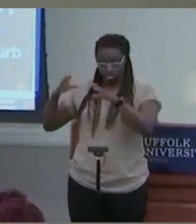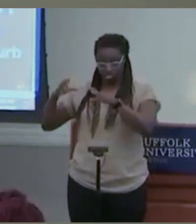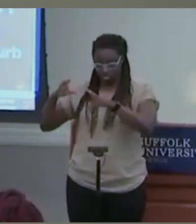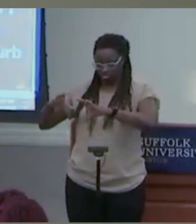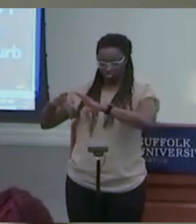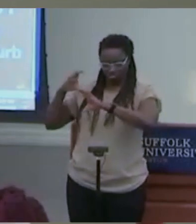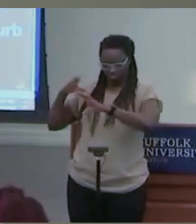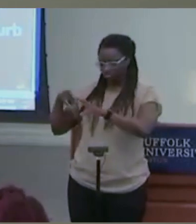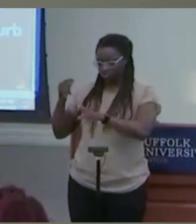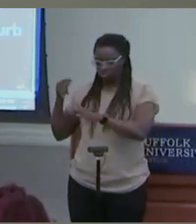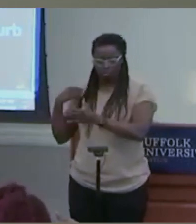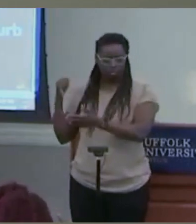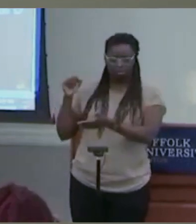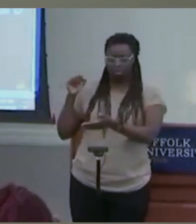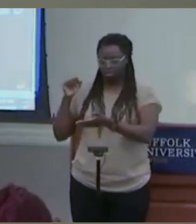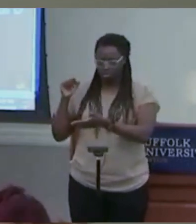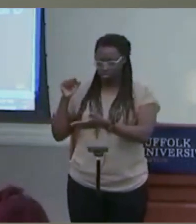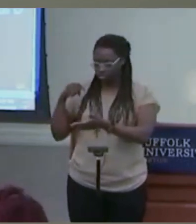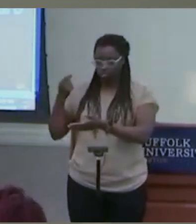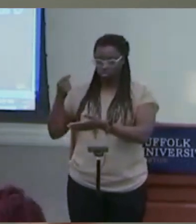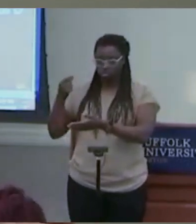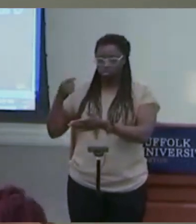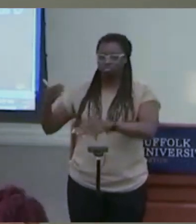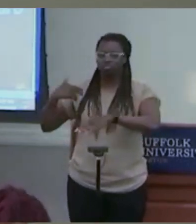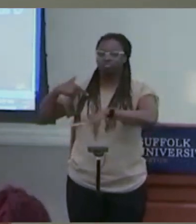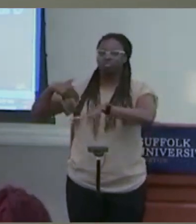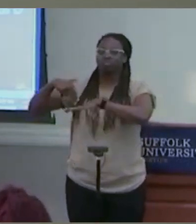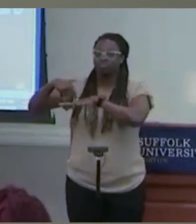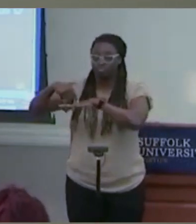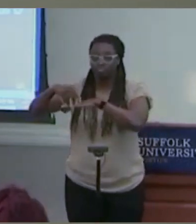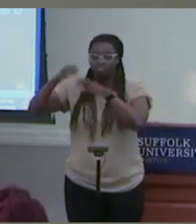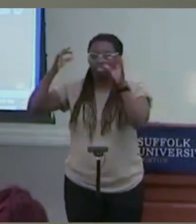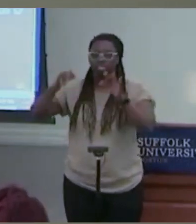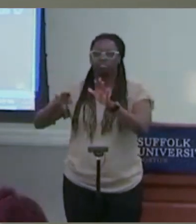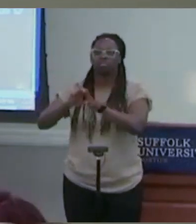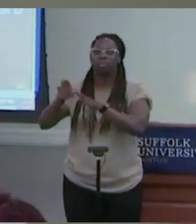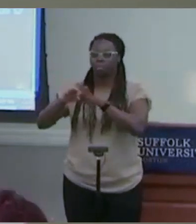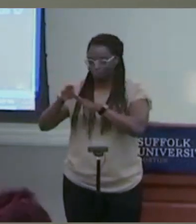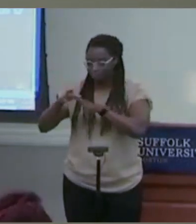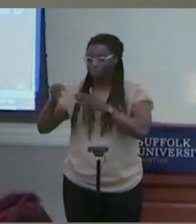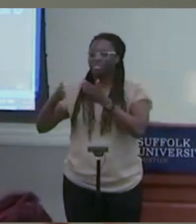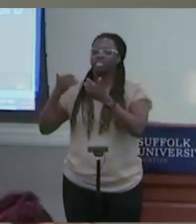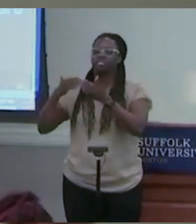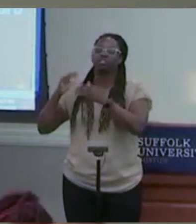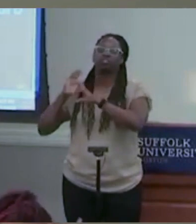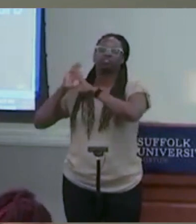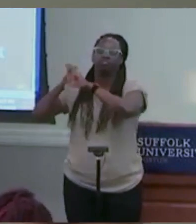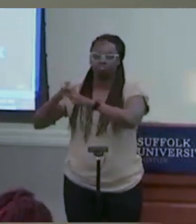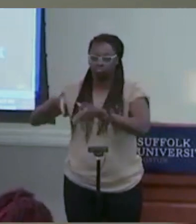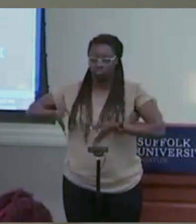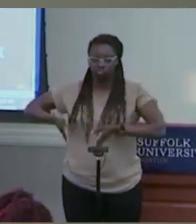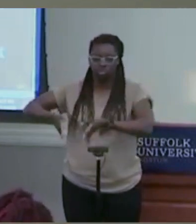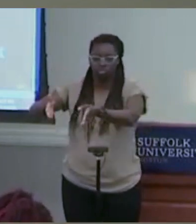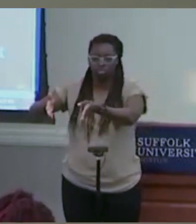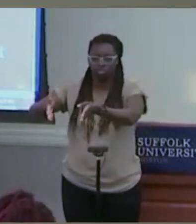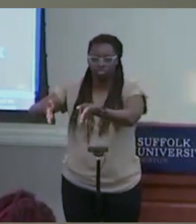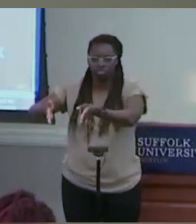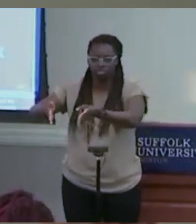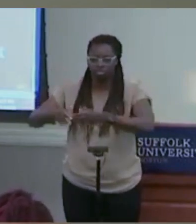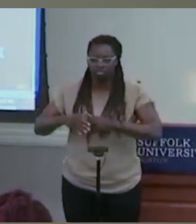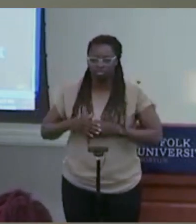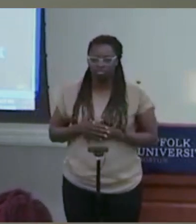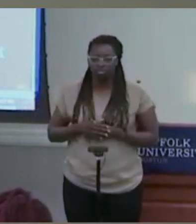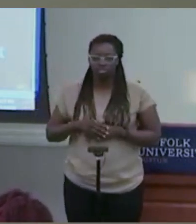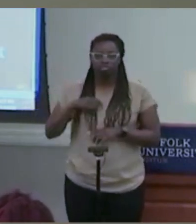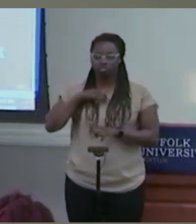that just underscores something that you don't realize what the ancillary benefit of something could be. It could be something much down